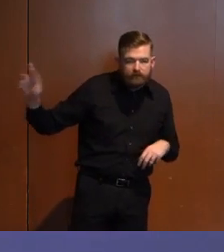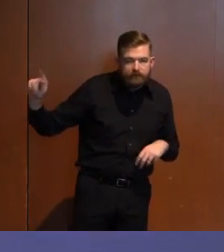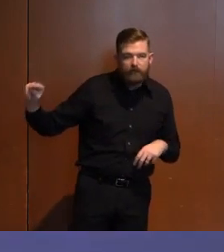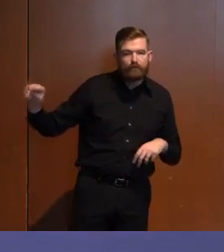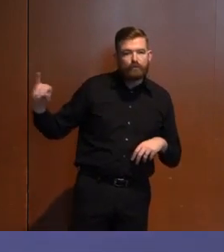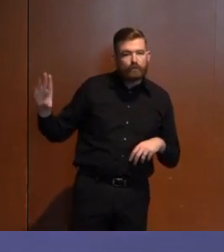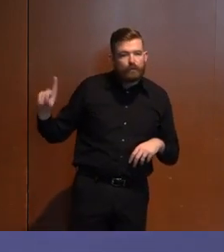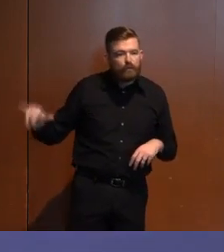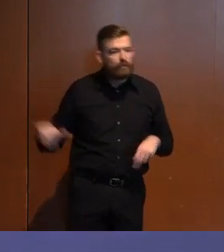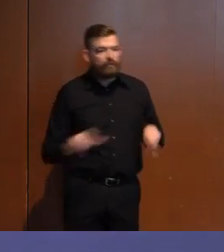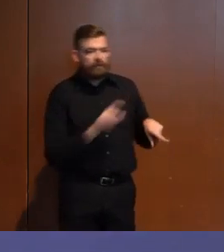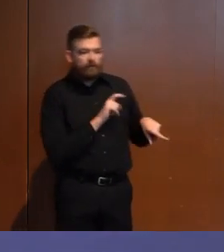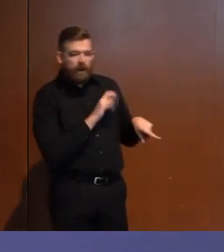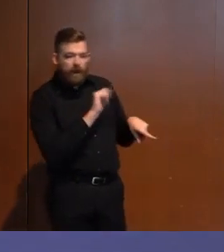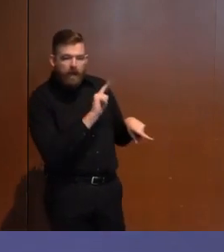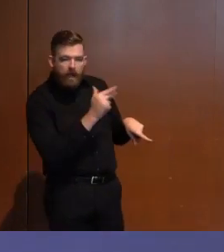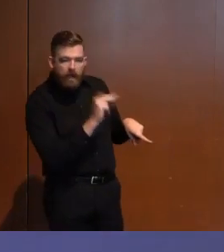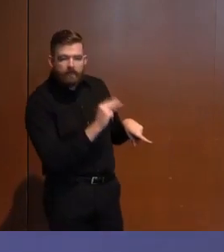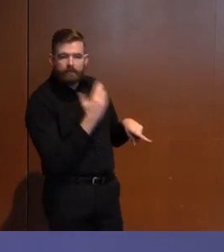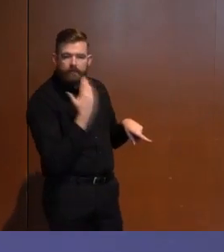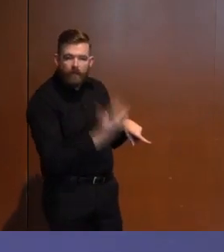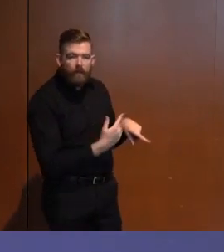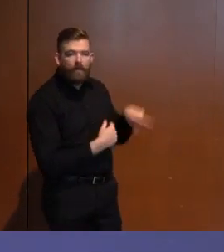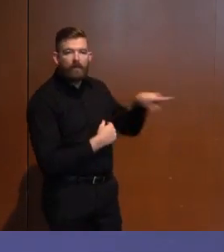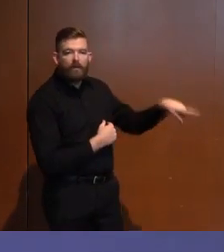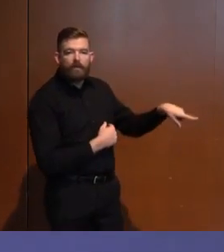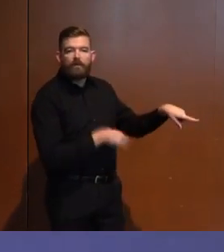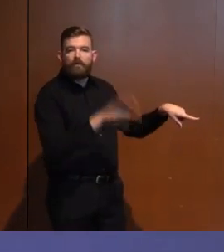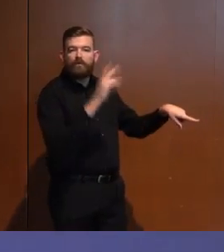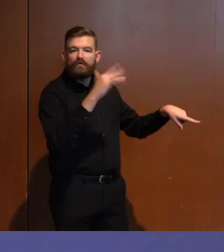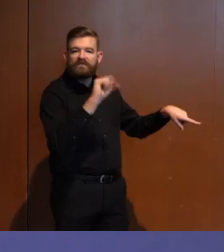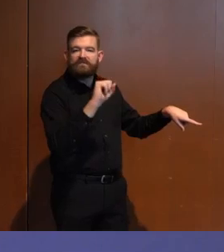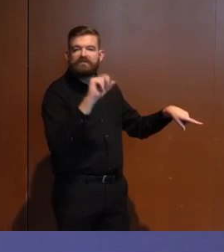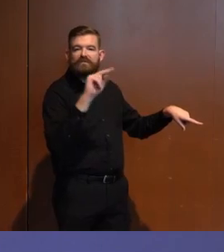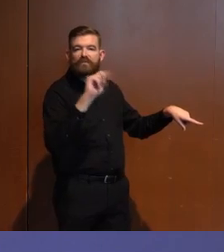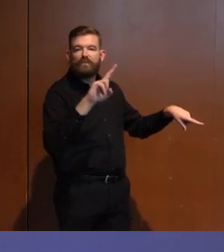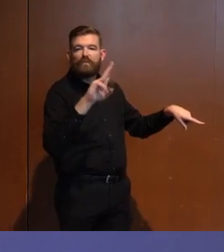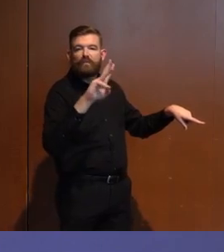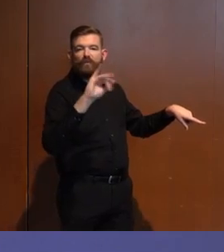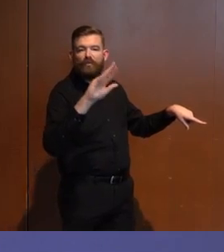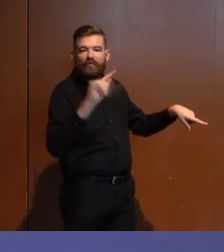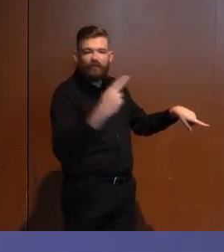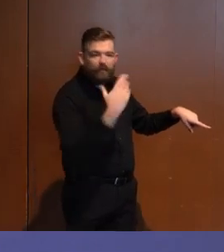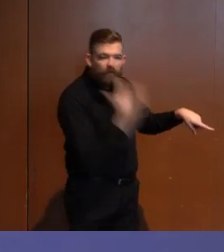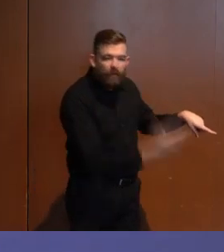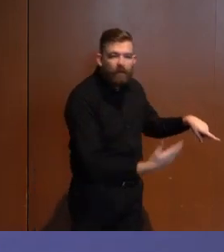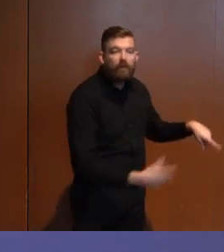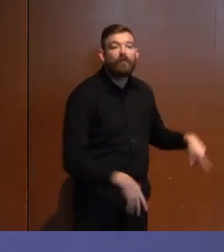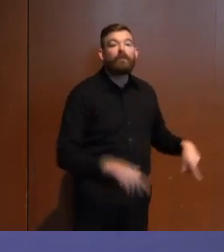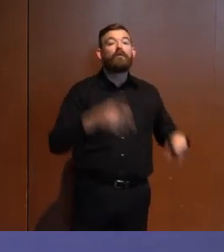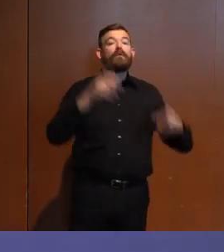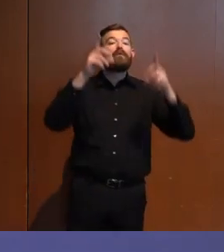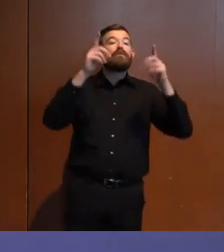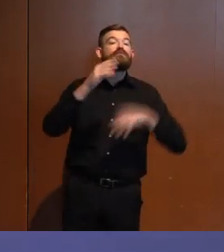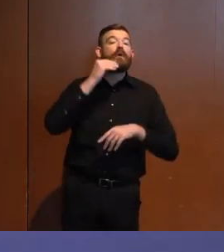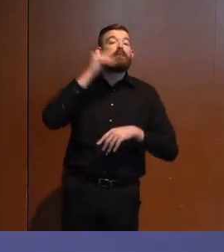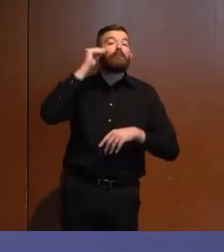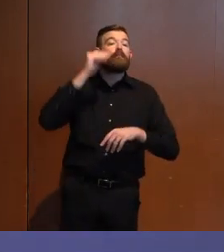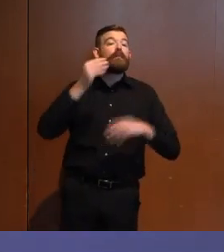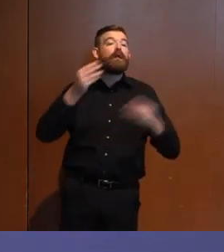here. Chris, thank you, Assistant Commissioner, for everything. Director of Homeland Security, Jared Maples.